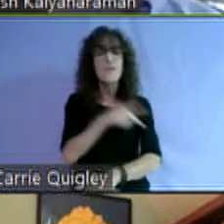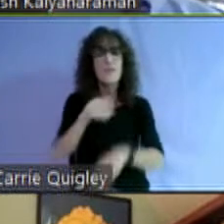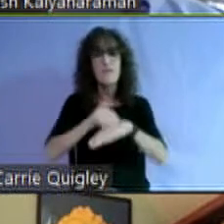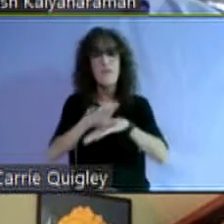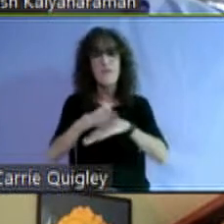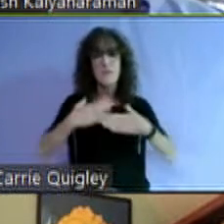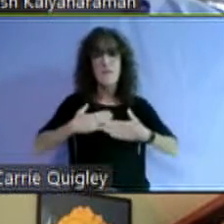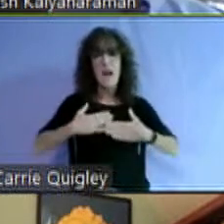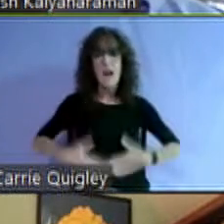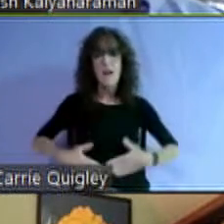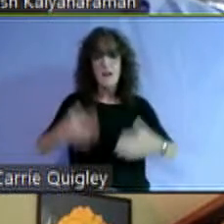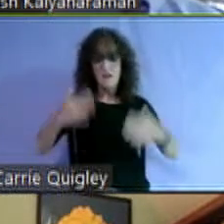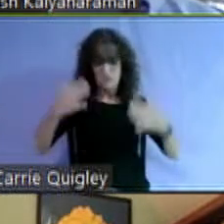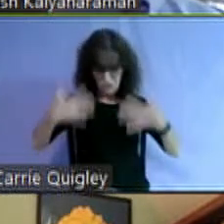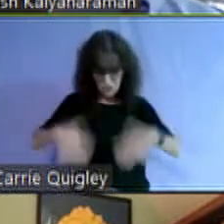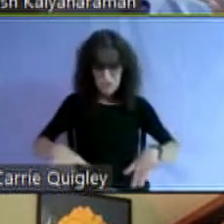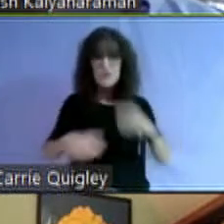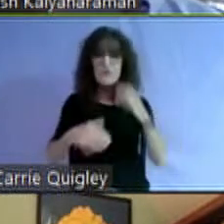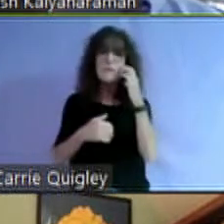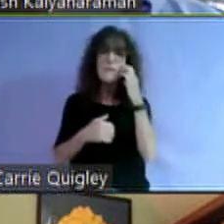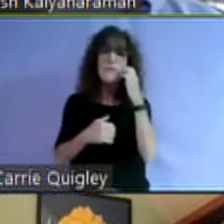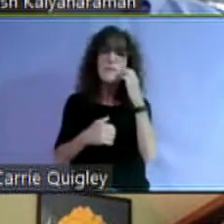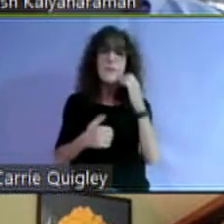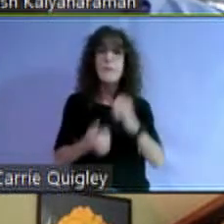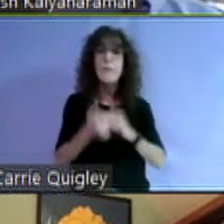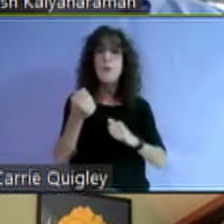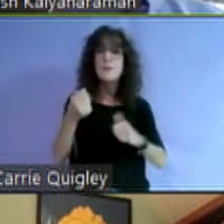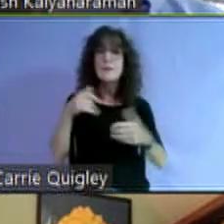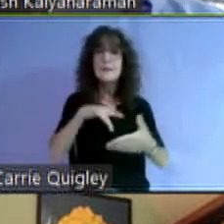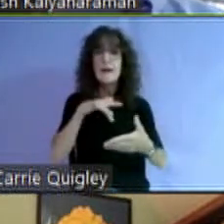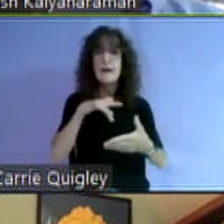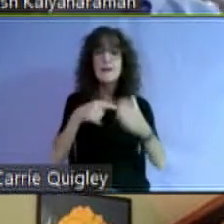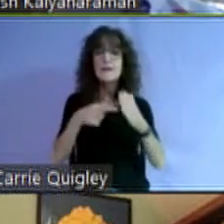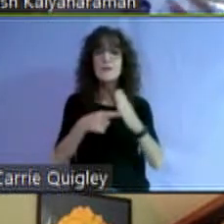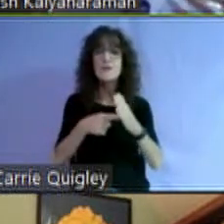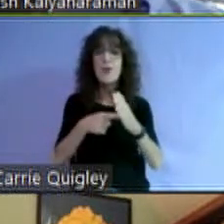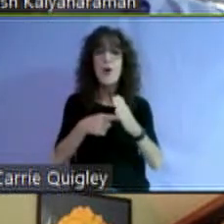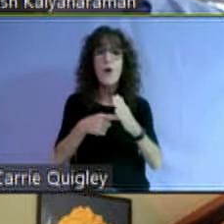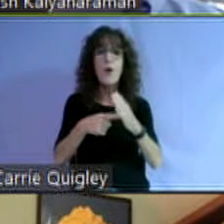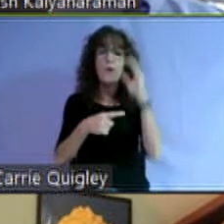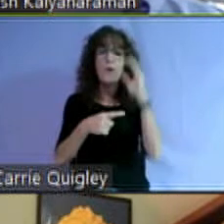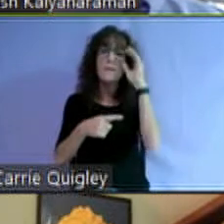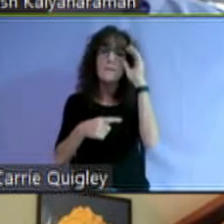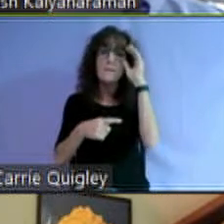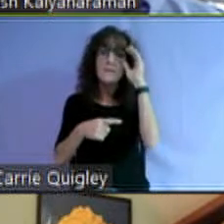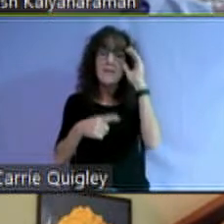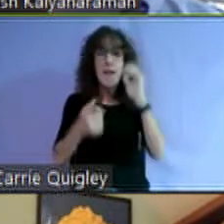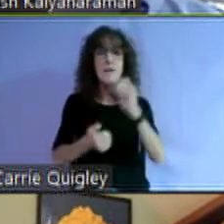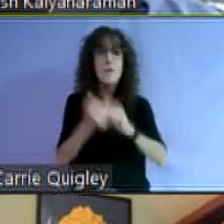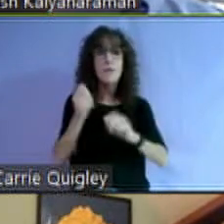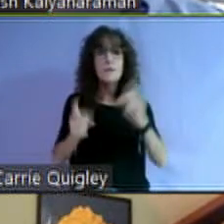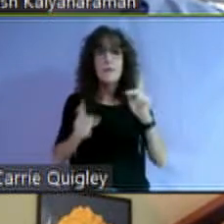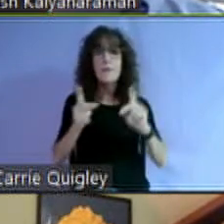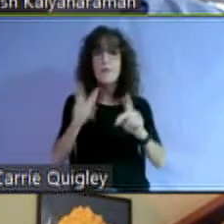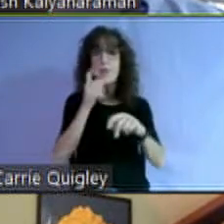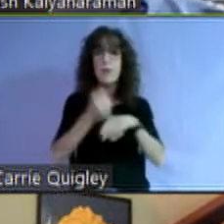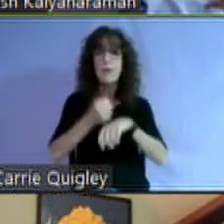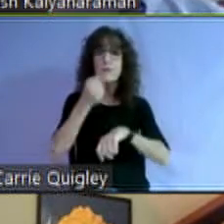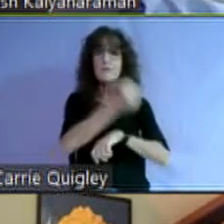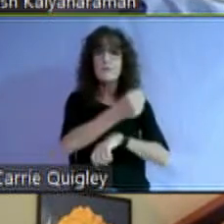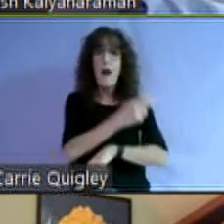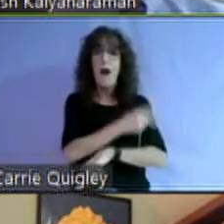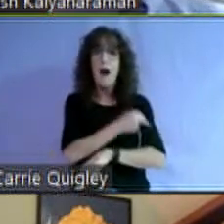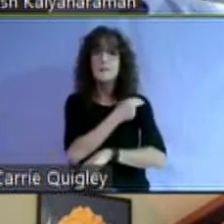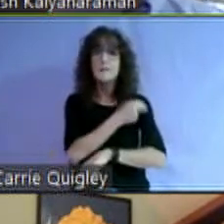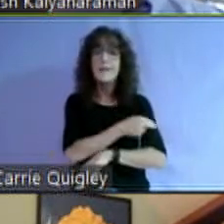body. And in fact, most studies have shown that, all studies have shown that a majority of people who've been hospitalized have